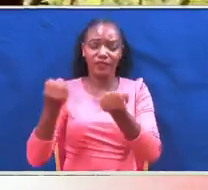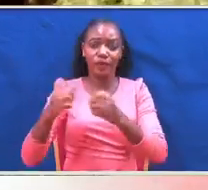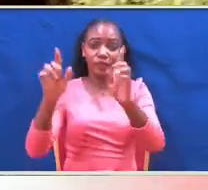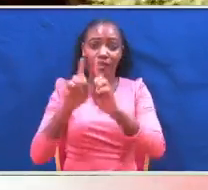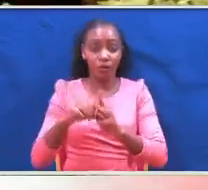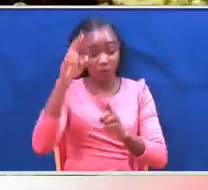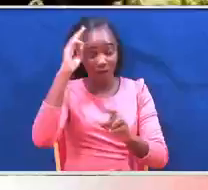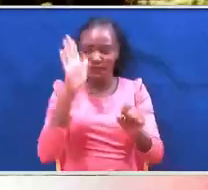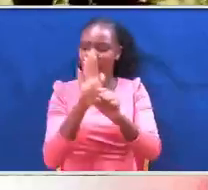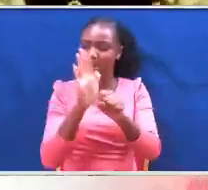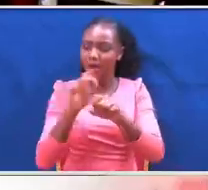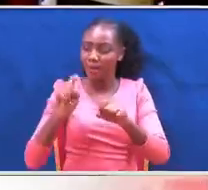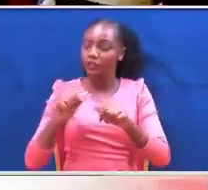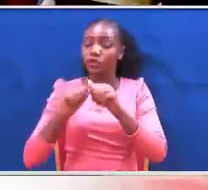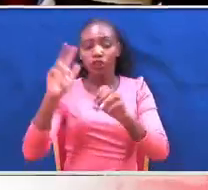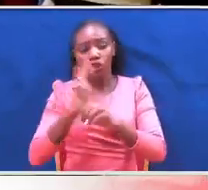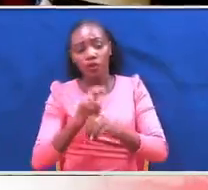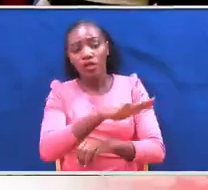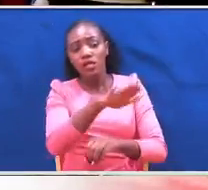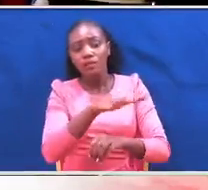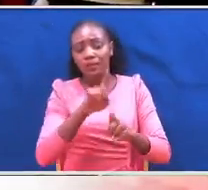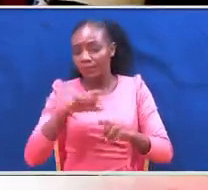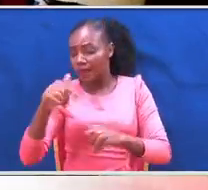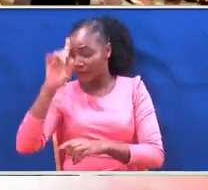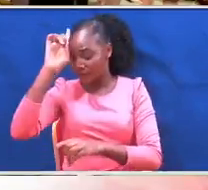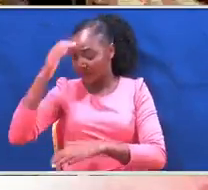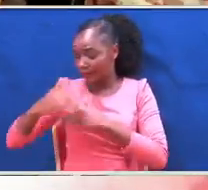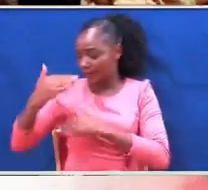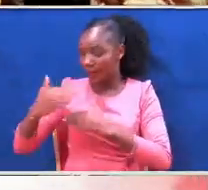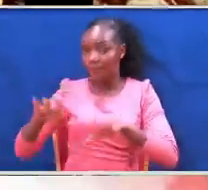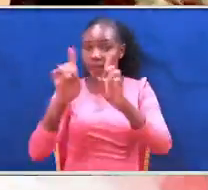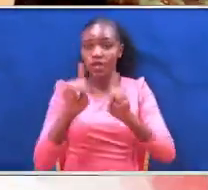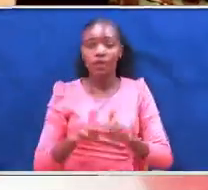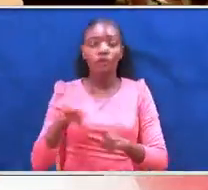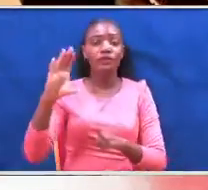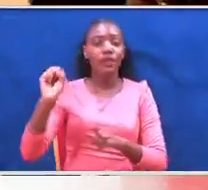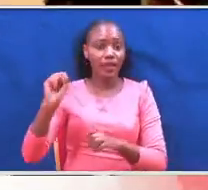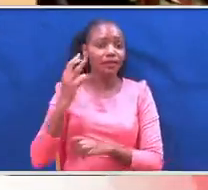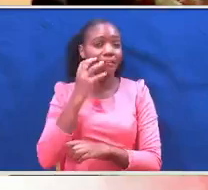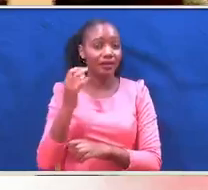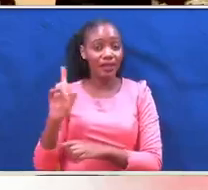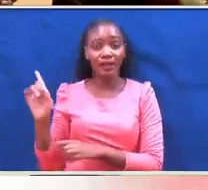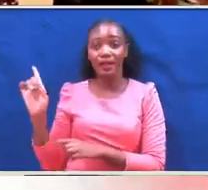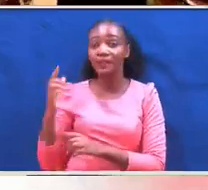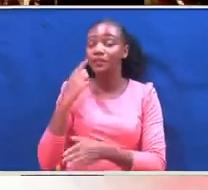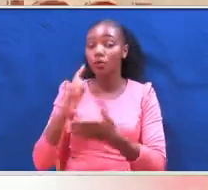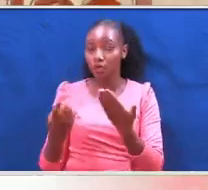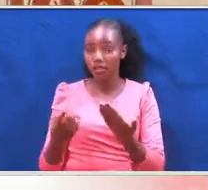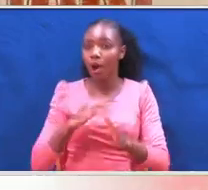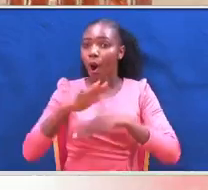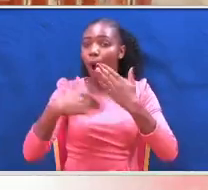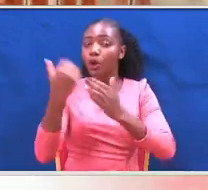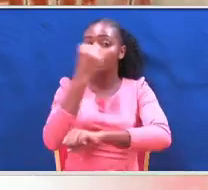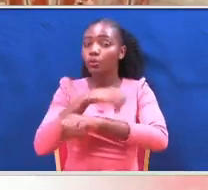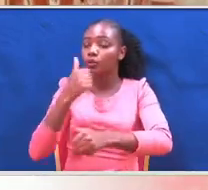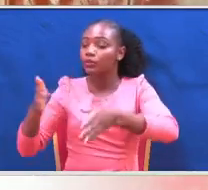will continue to patrol Old Moran and its neighboring villages. According to Interior CS Dr. Fred Matiangi, all schools that